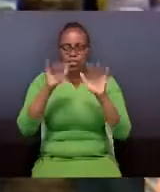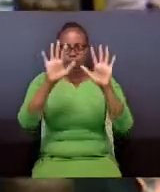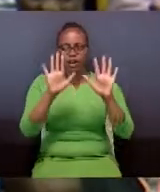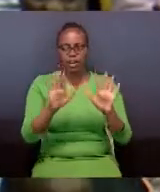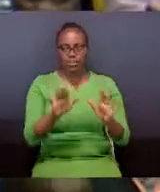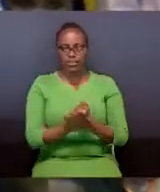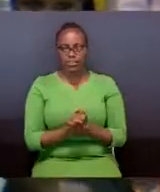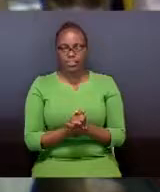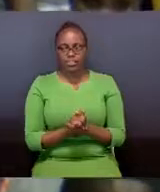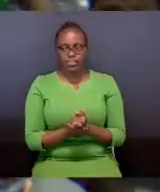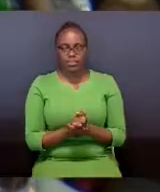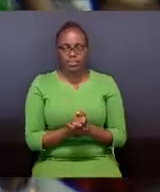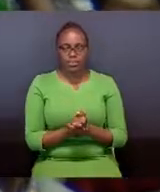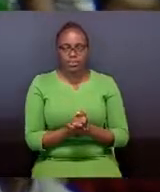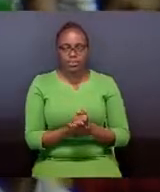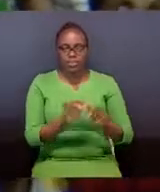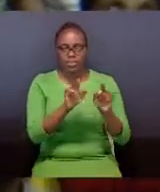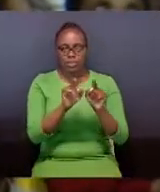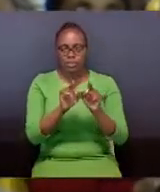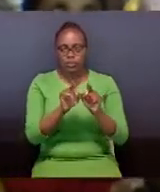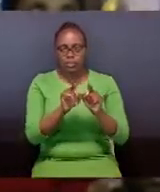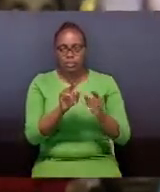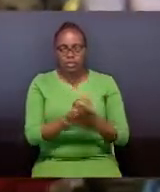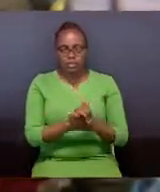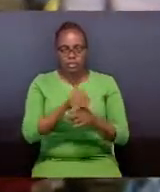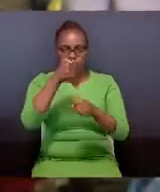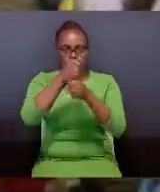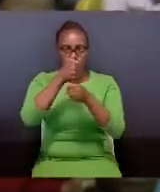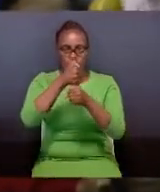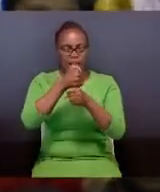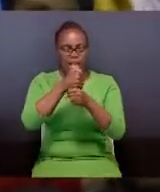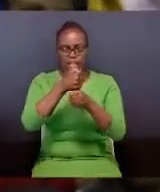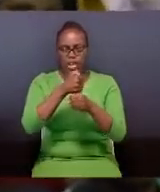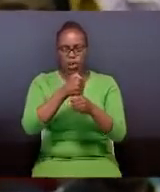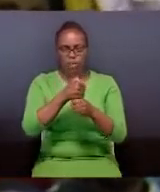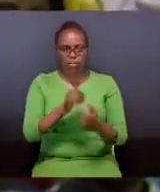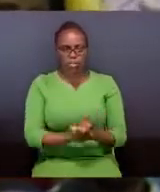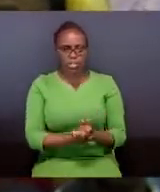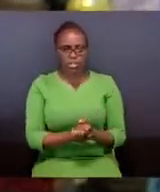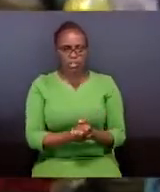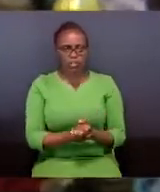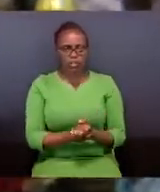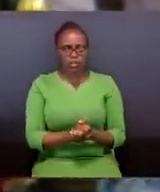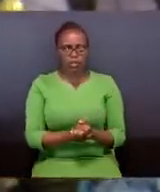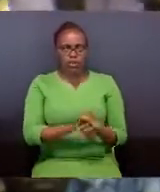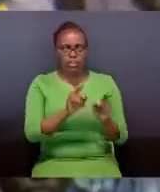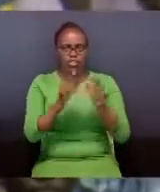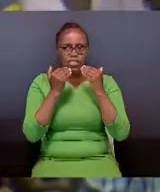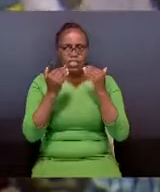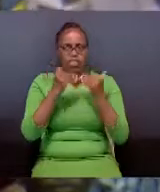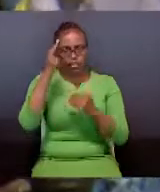And if I had not given her that opportunity, can you imagine the relationship between me and God right now? But thank you for